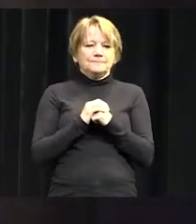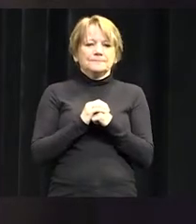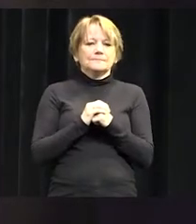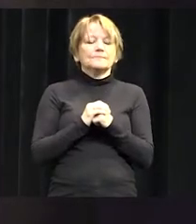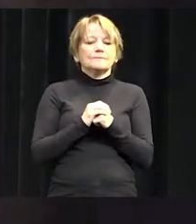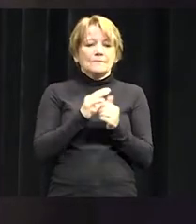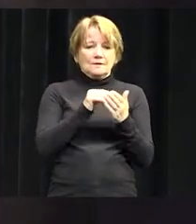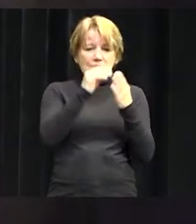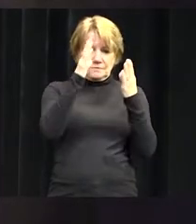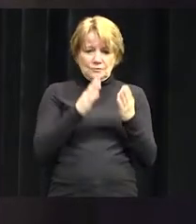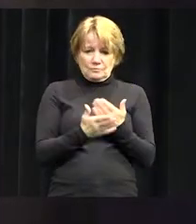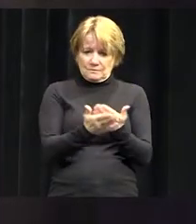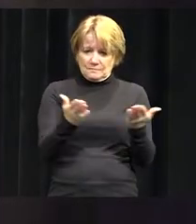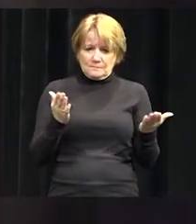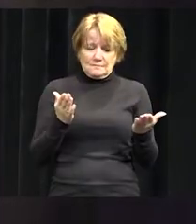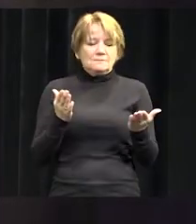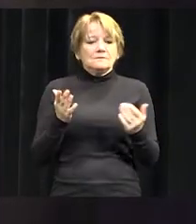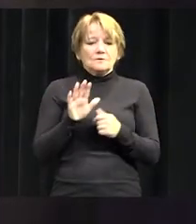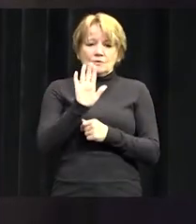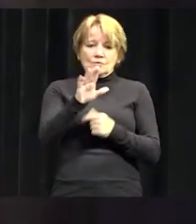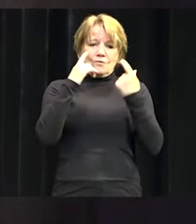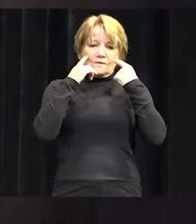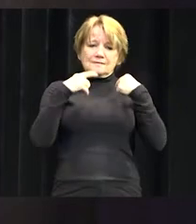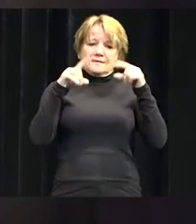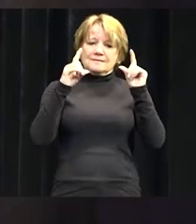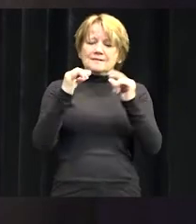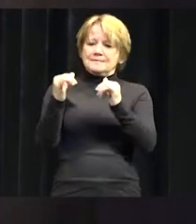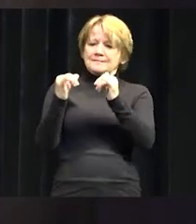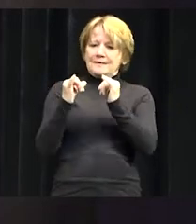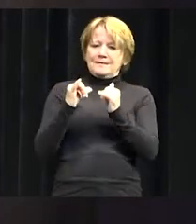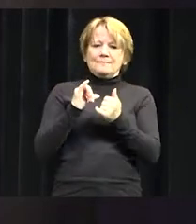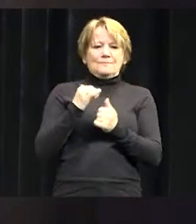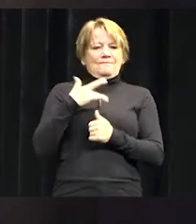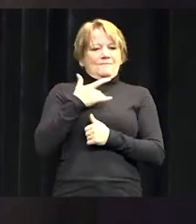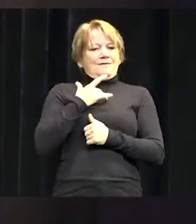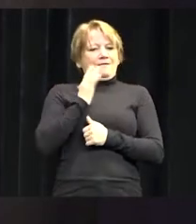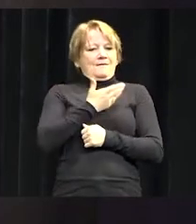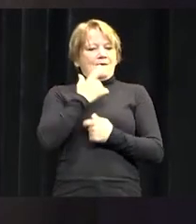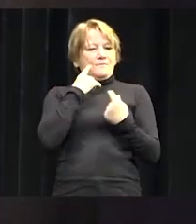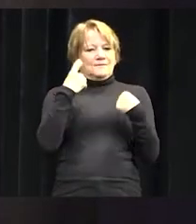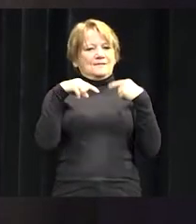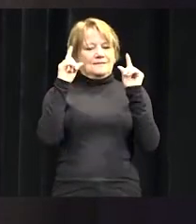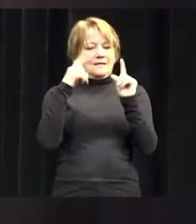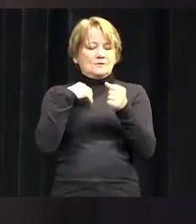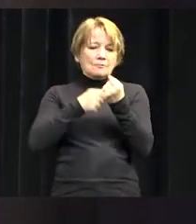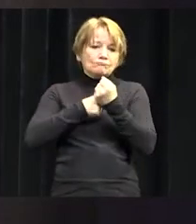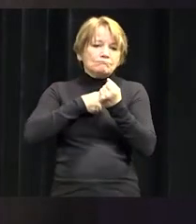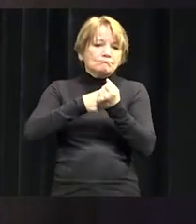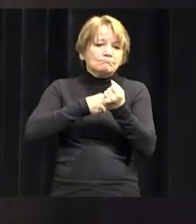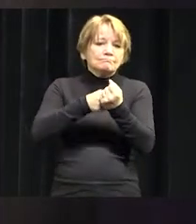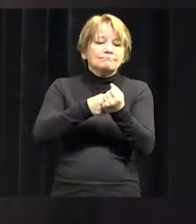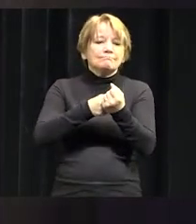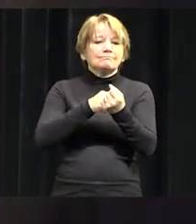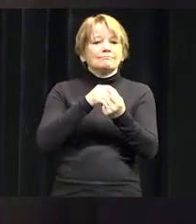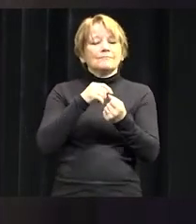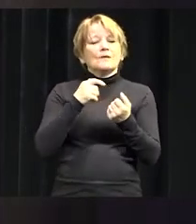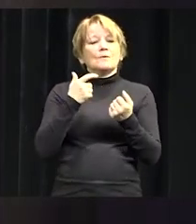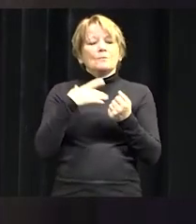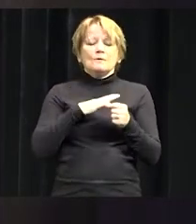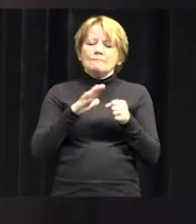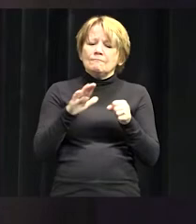in you in your hard work and your commitment to your work you have been